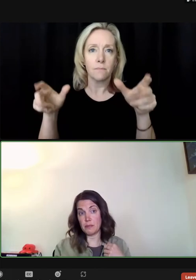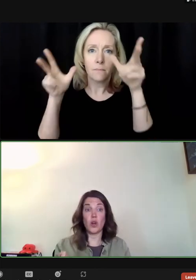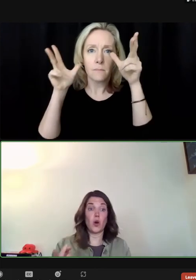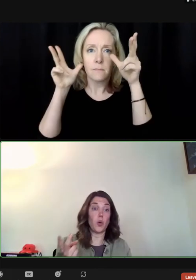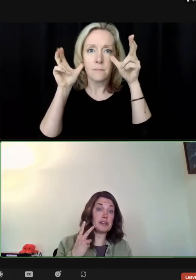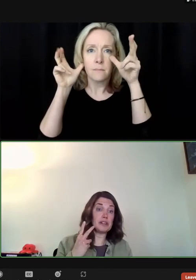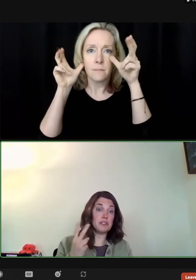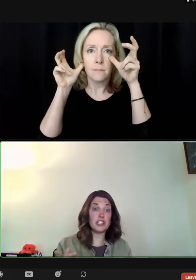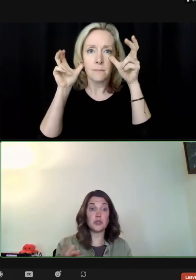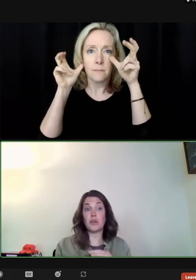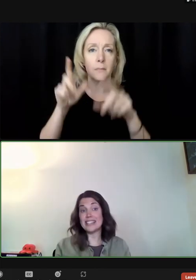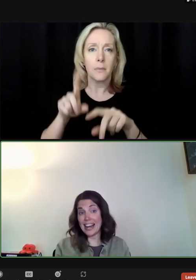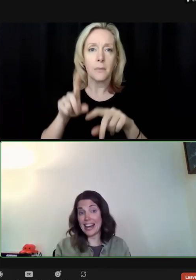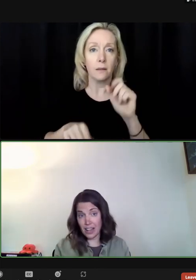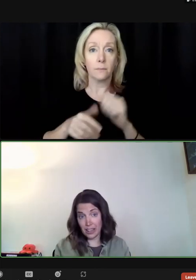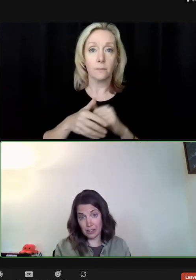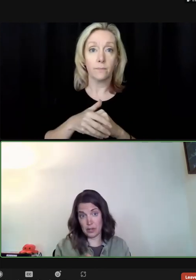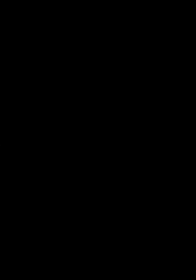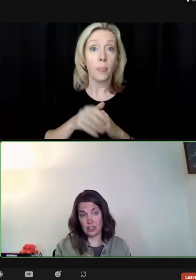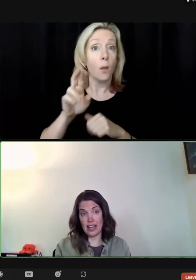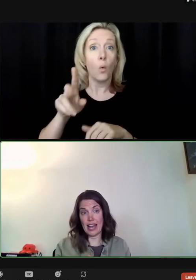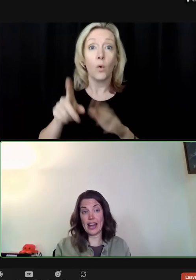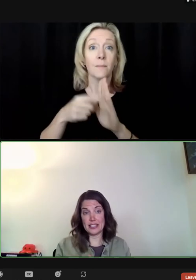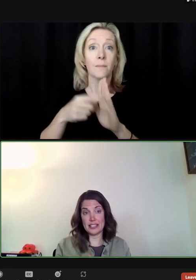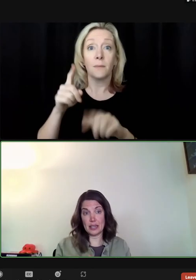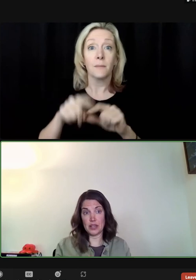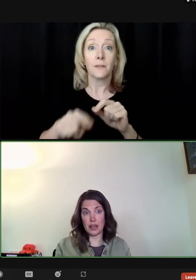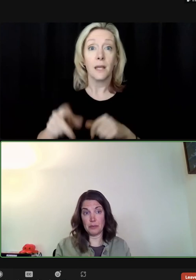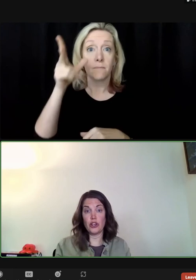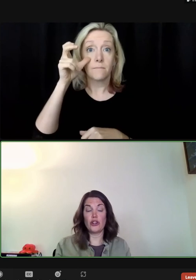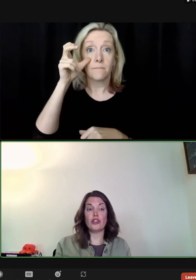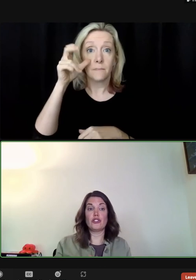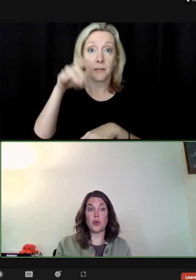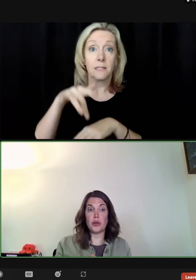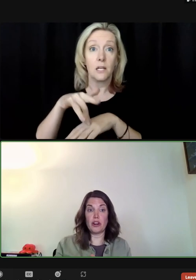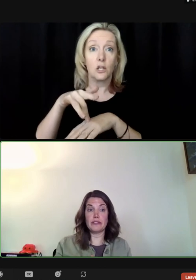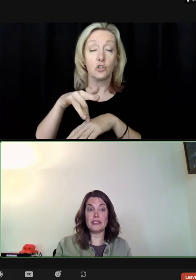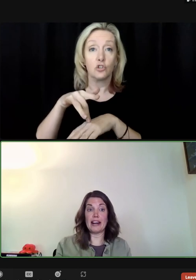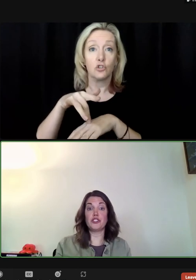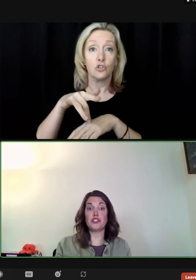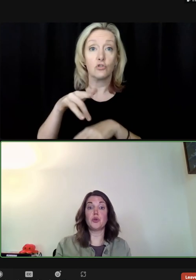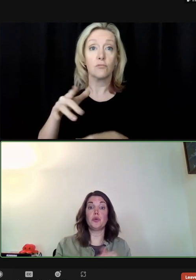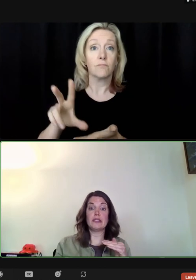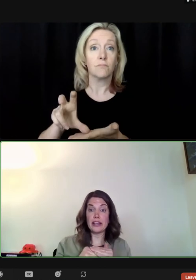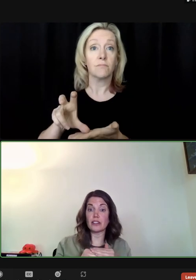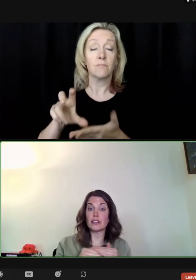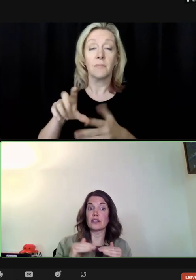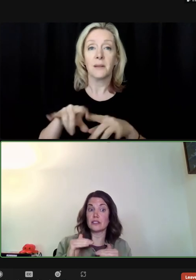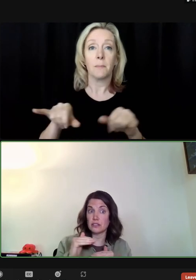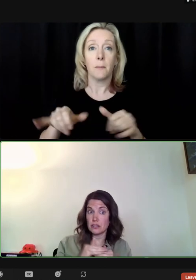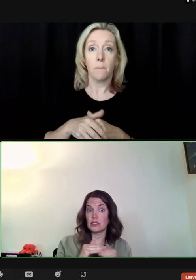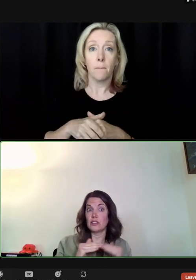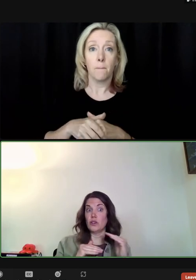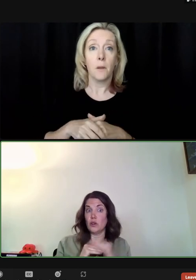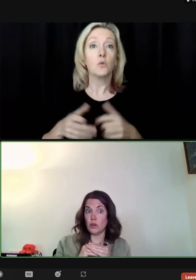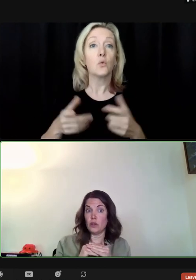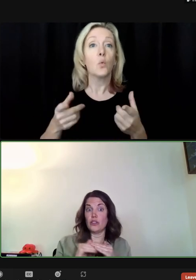the same time, or even visual and tactile information at the same time. So we often have to